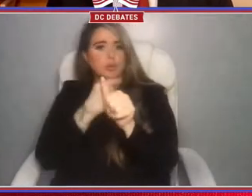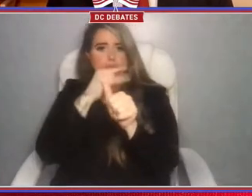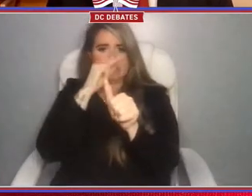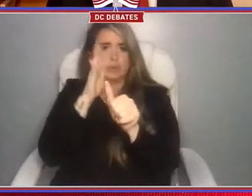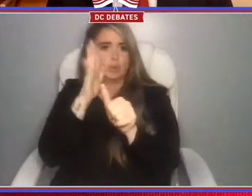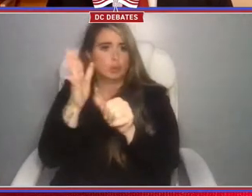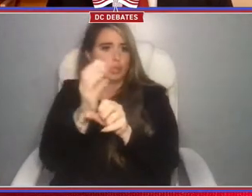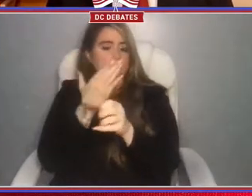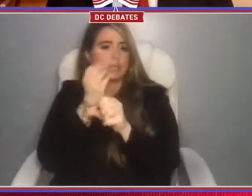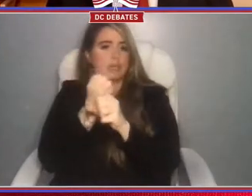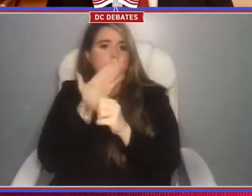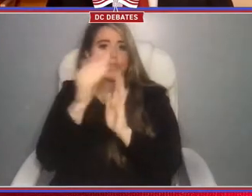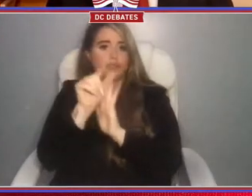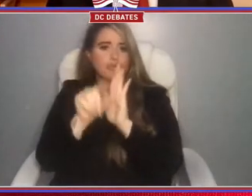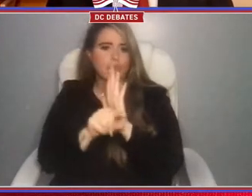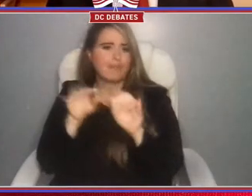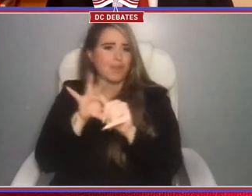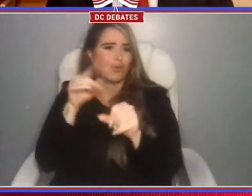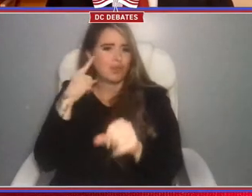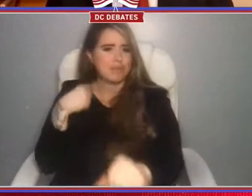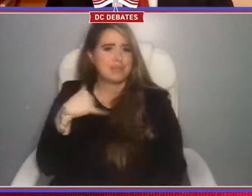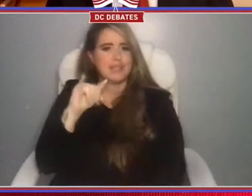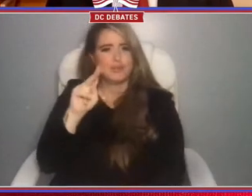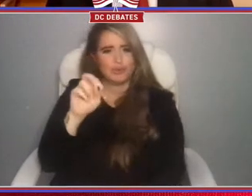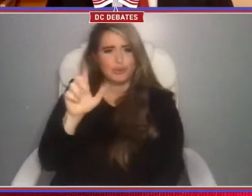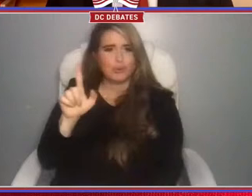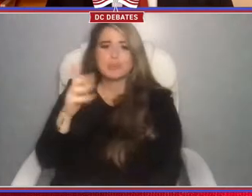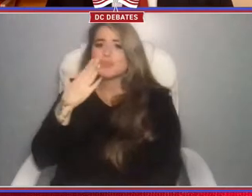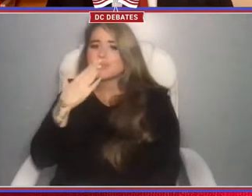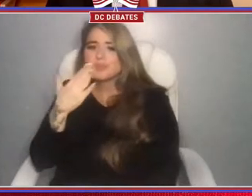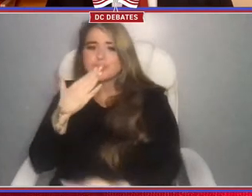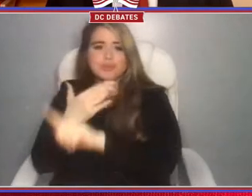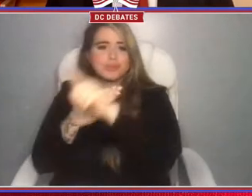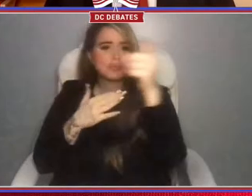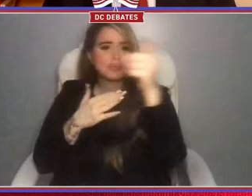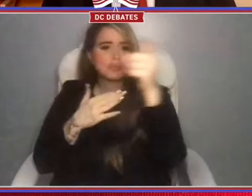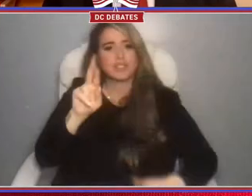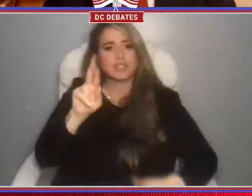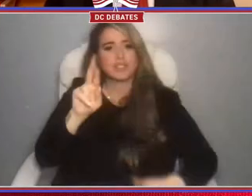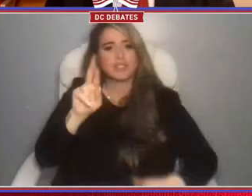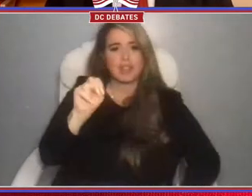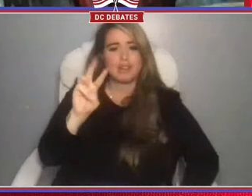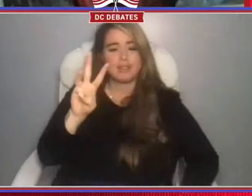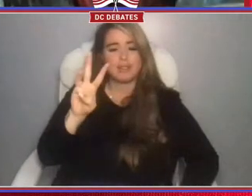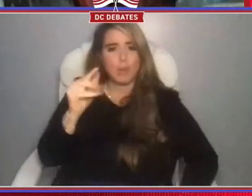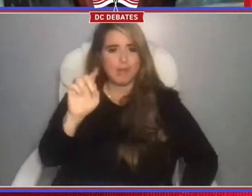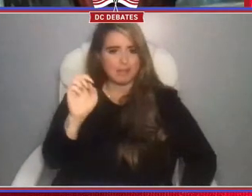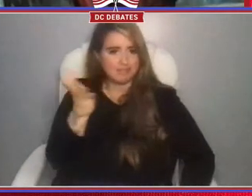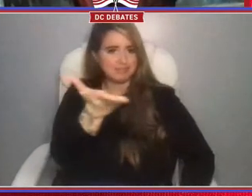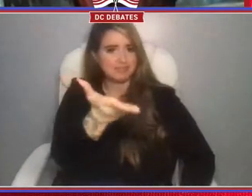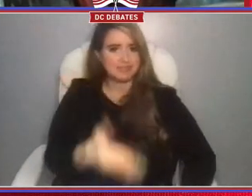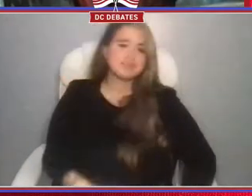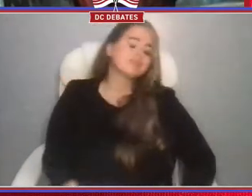June 21st. Okay, thank you, Mr. Butler. Trayon White, your closing statement, please, 1 minute.